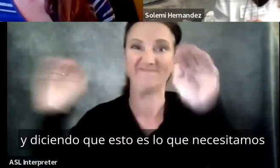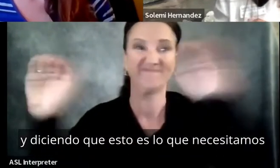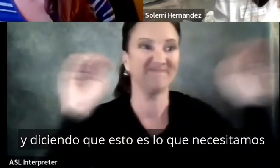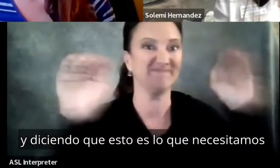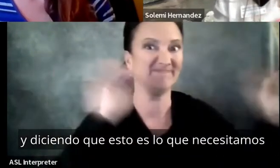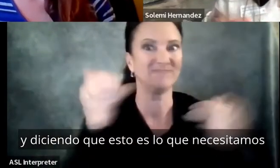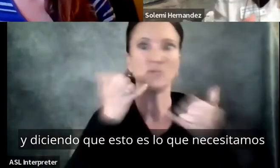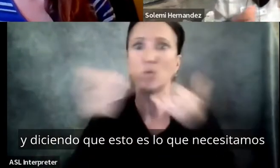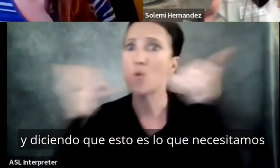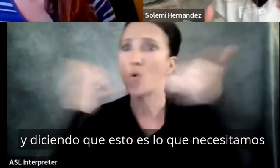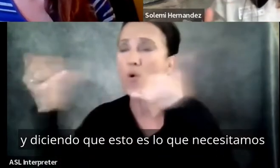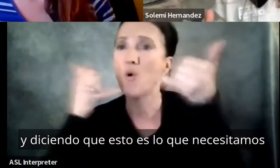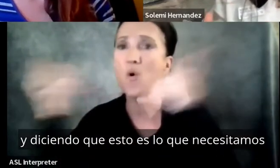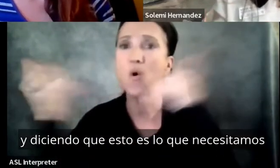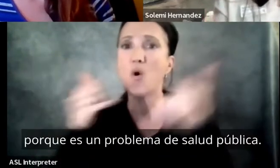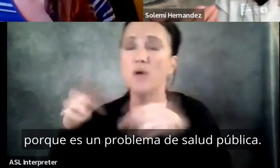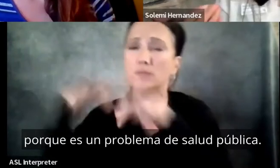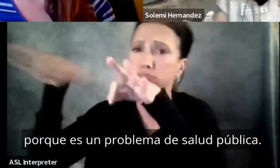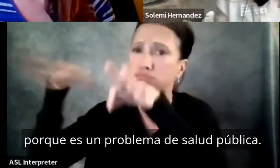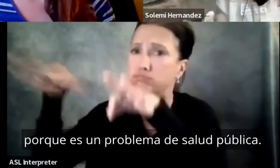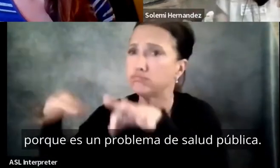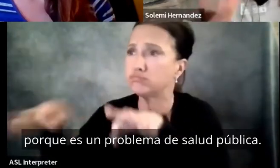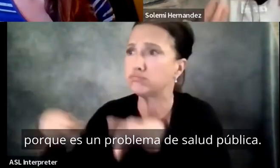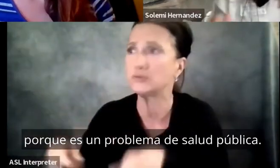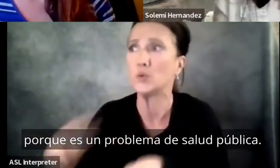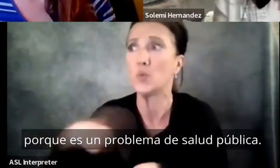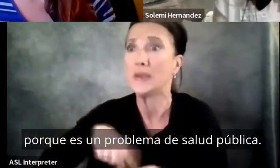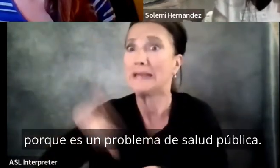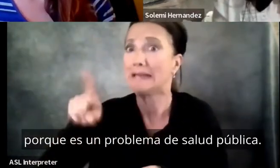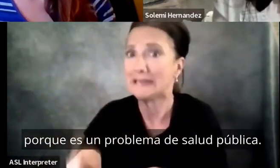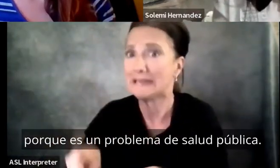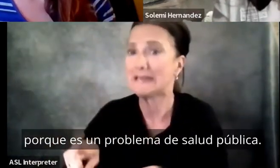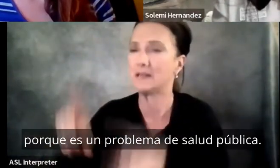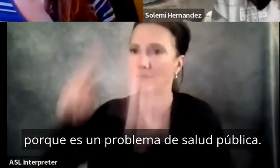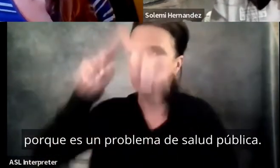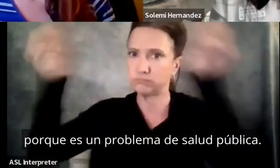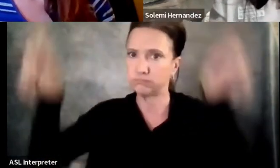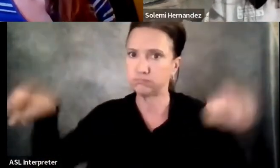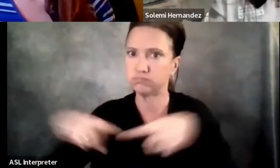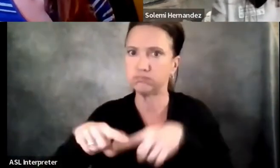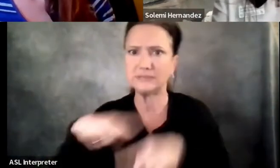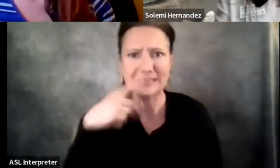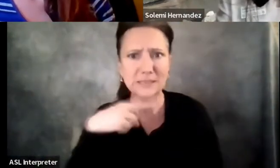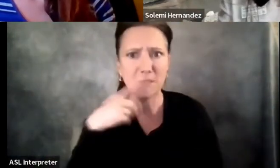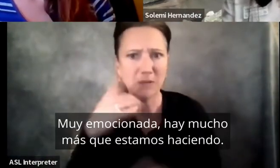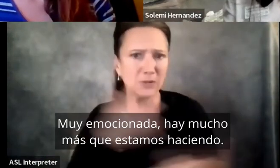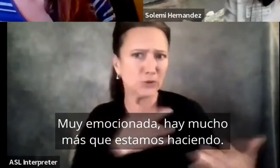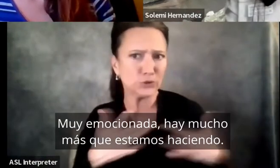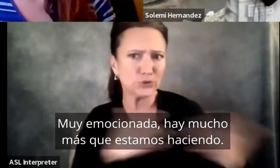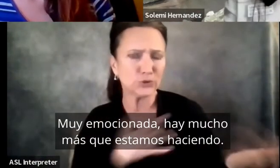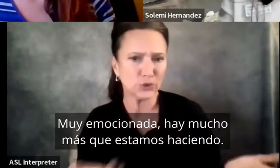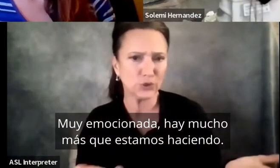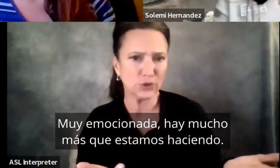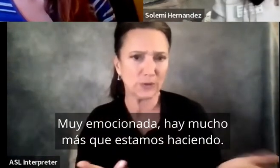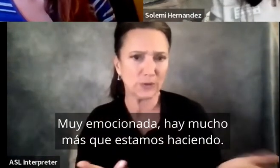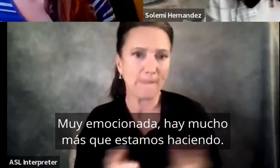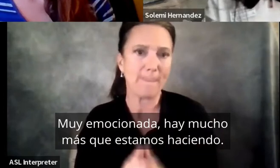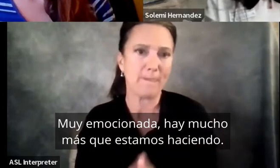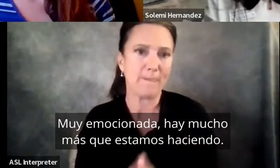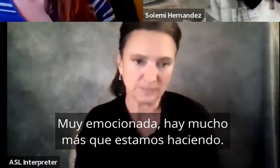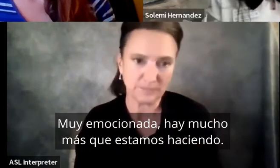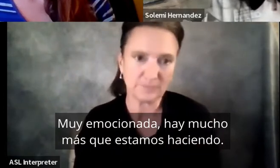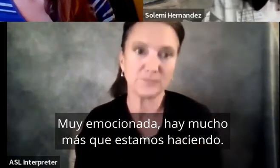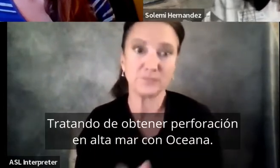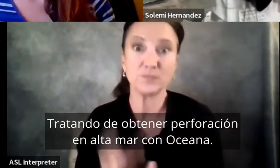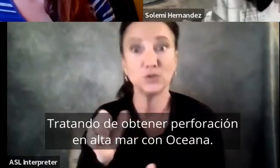you know, telling them this is what we need because it's a public health concern. So really excited. There's a lot